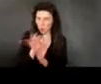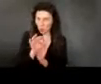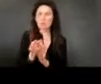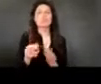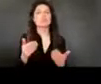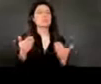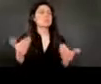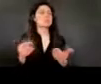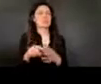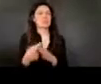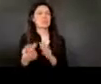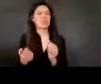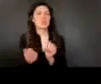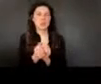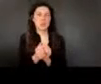Montana?